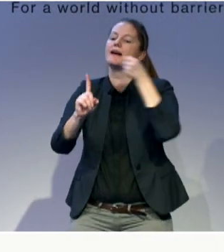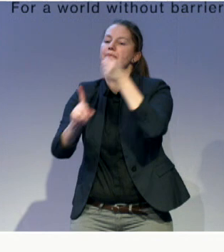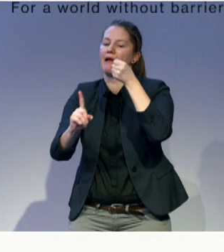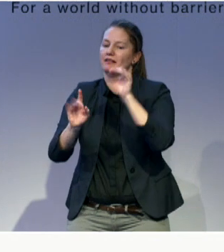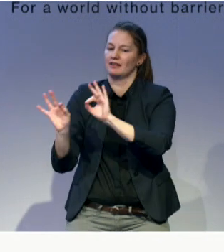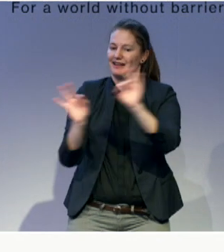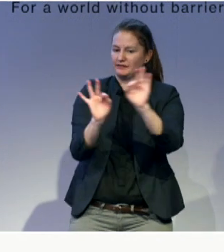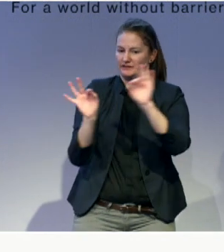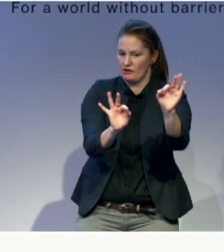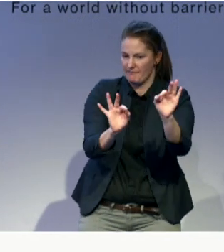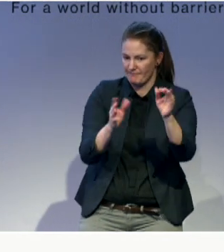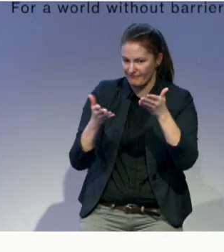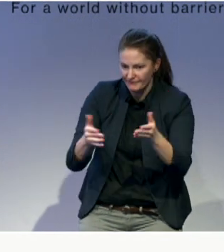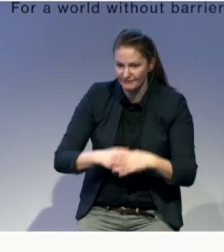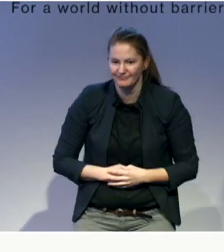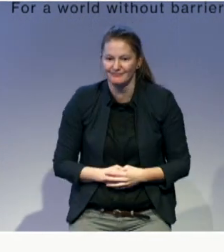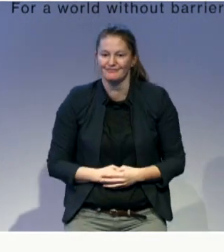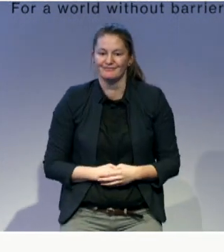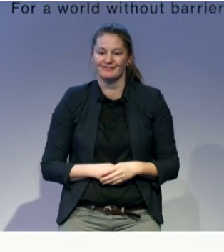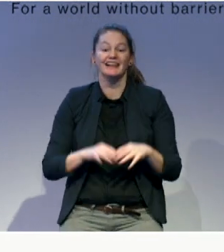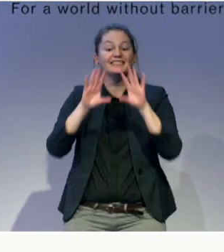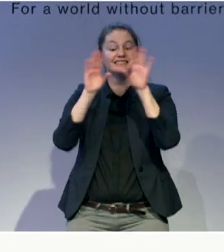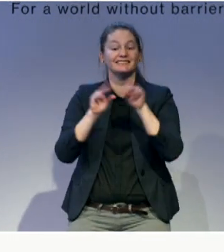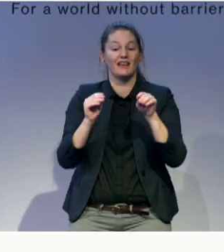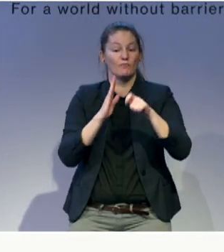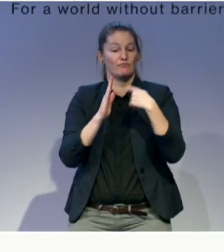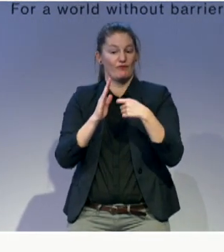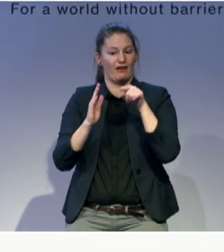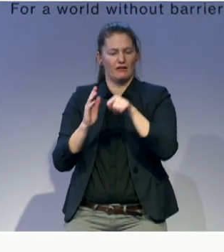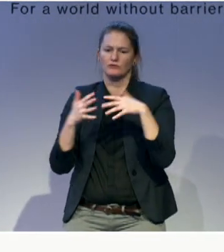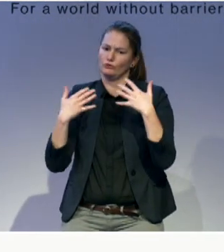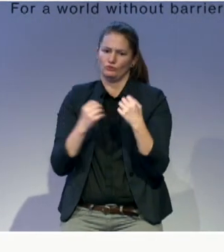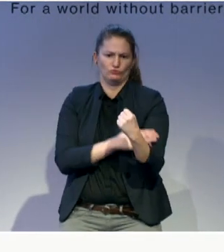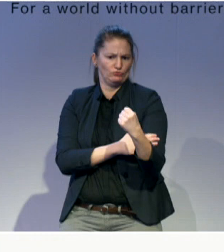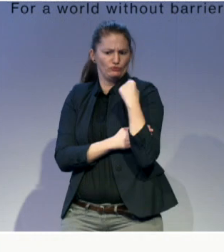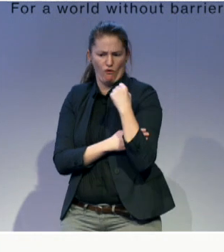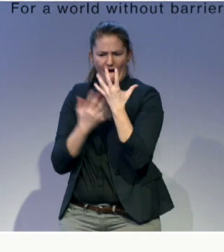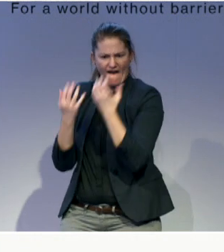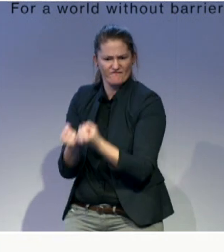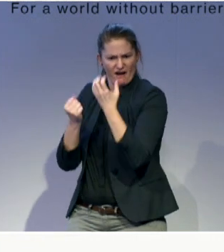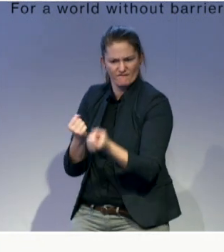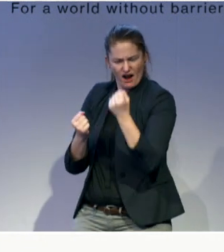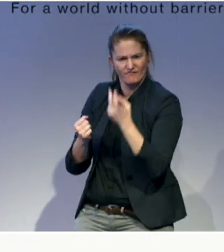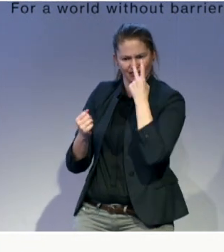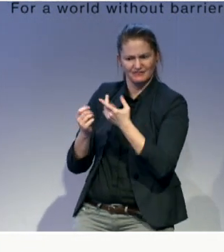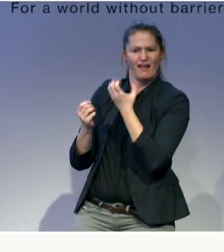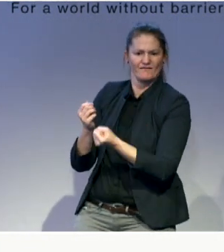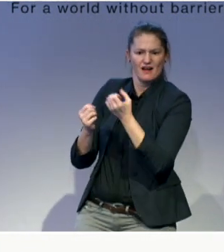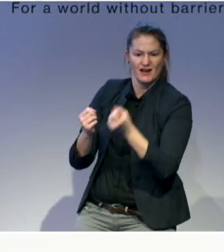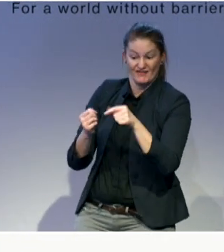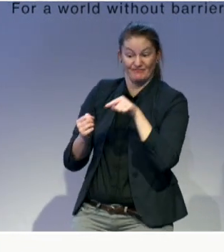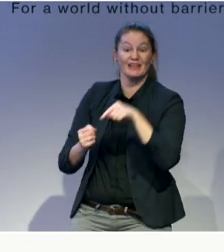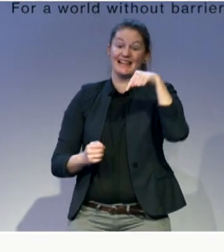strengths of the Zero Project Impact Transfer Program supported this year